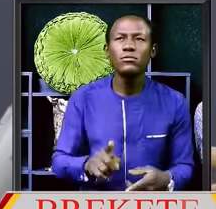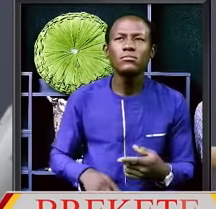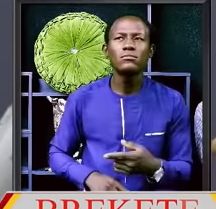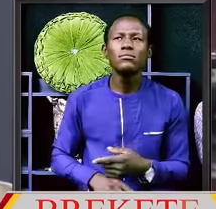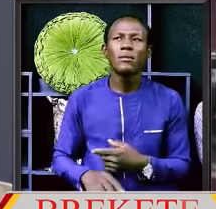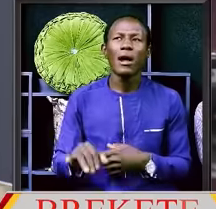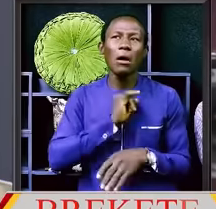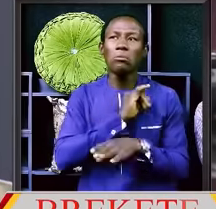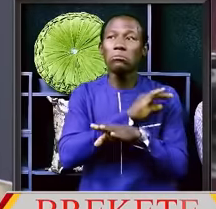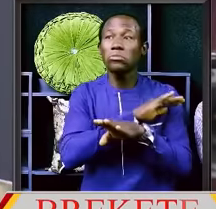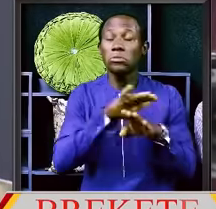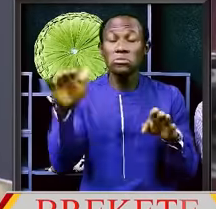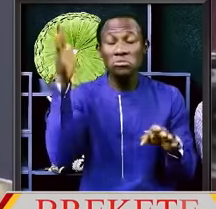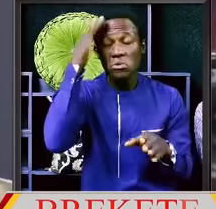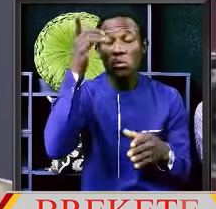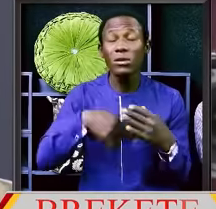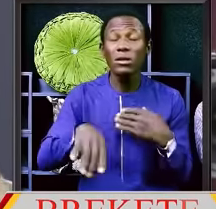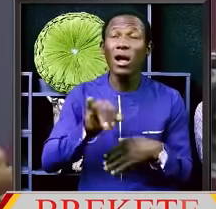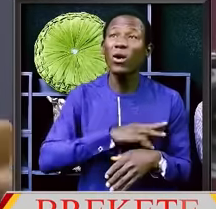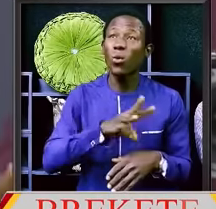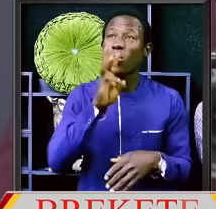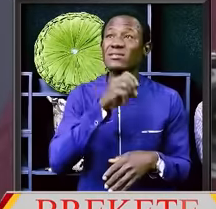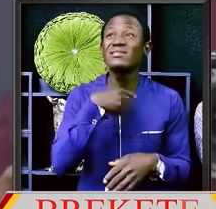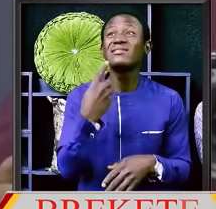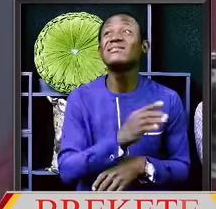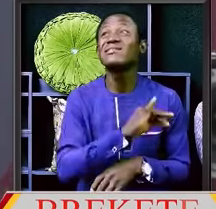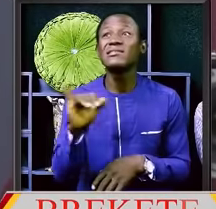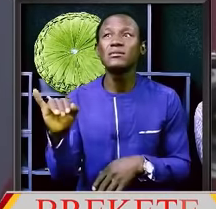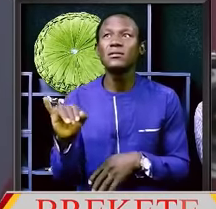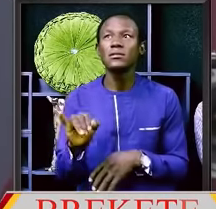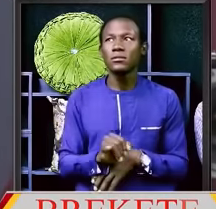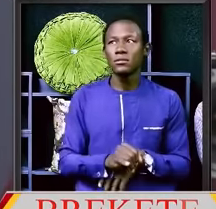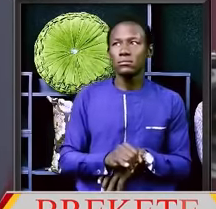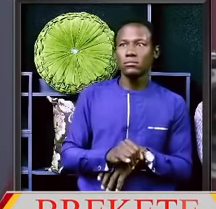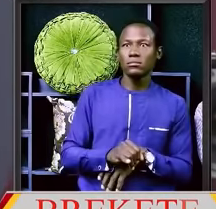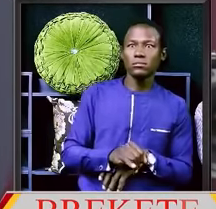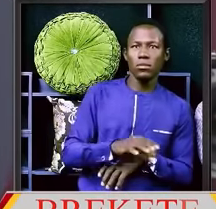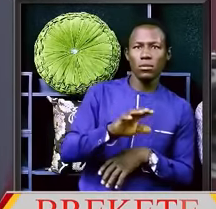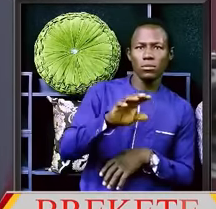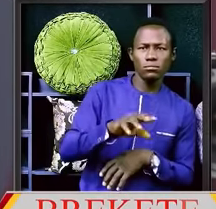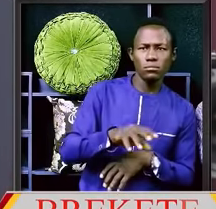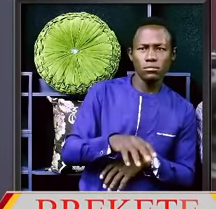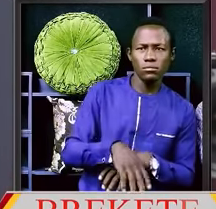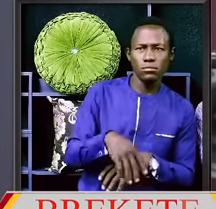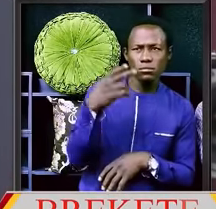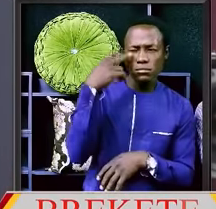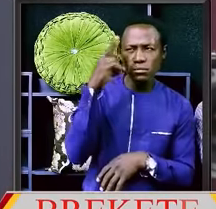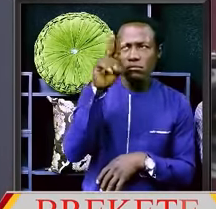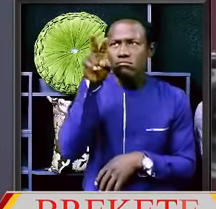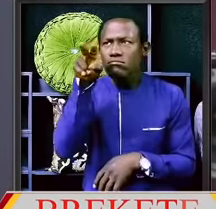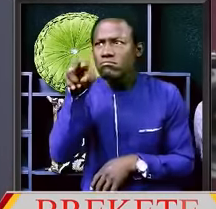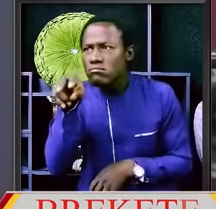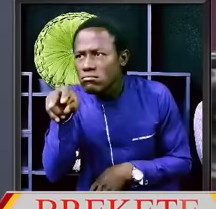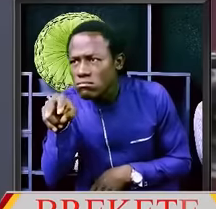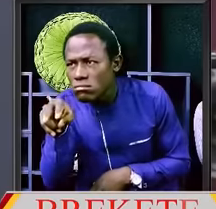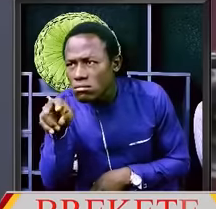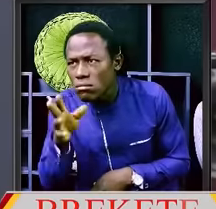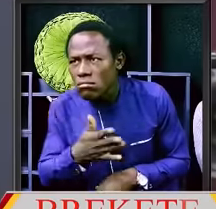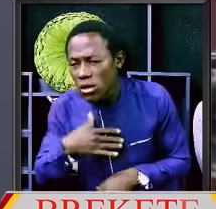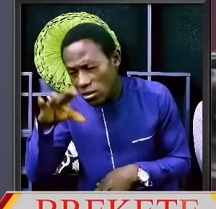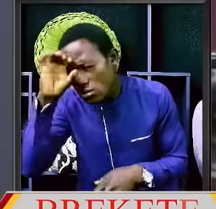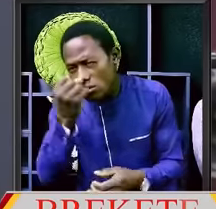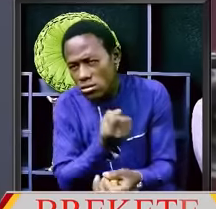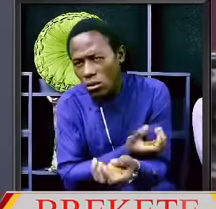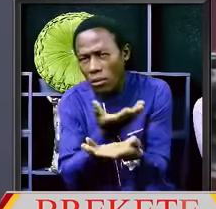I don't know where they talk. When they peep, see my son, dead body